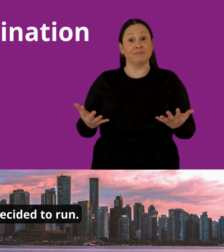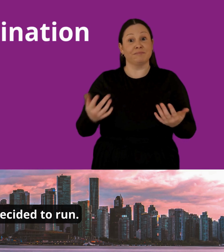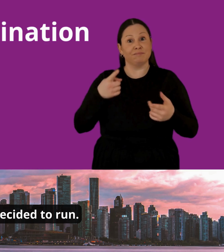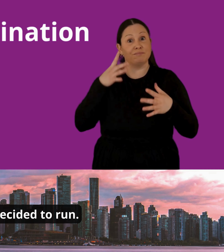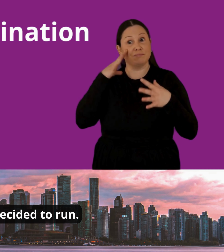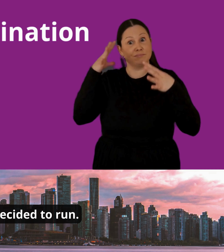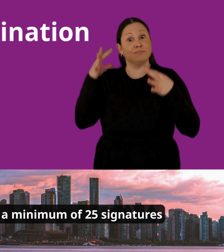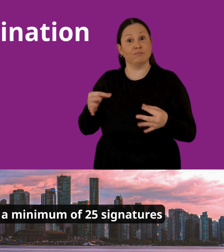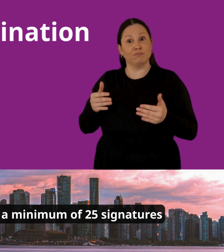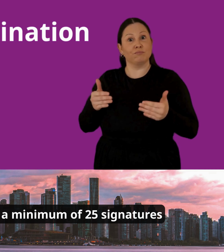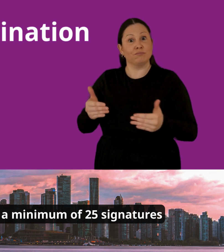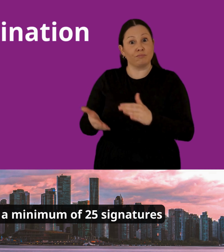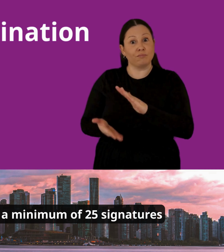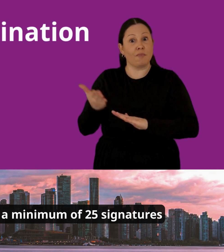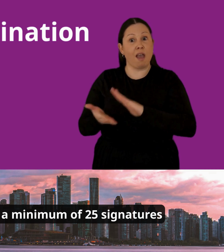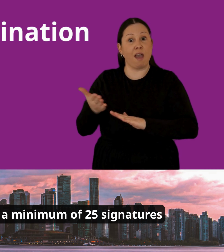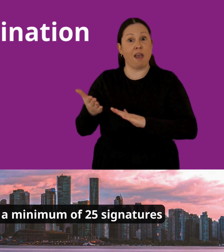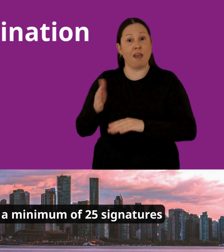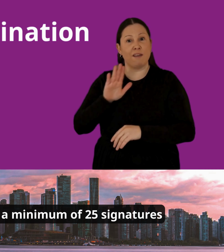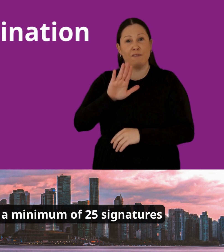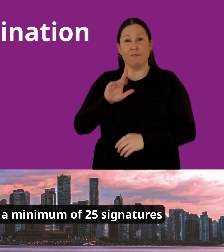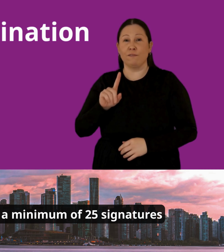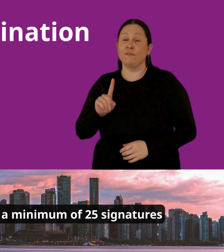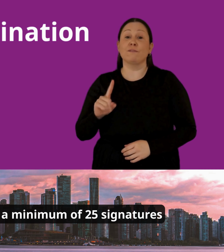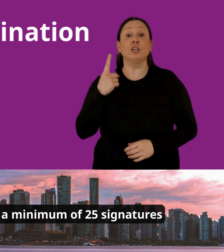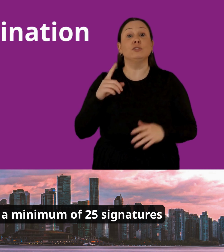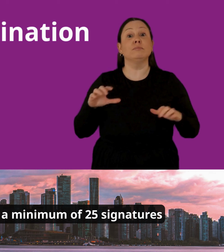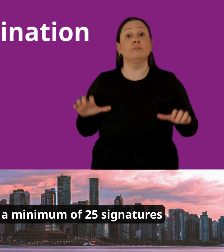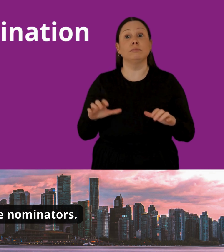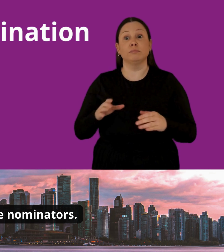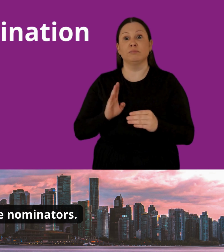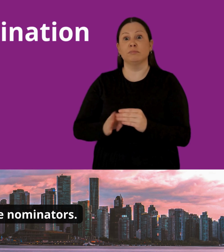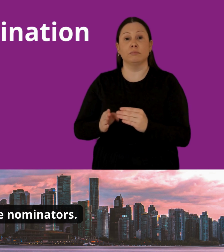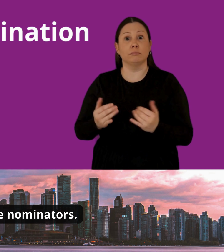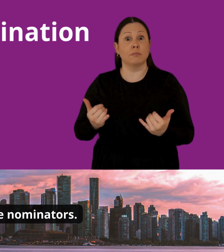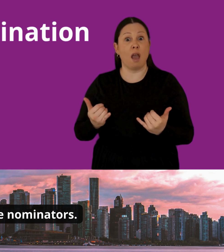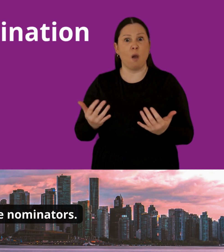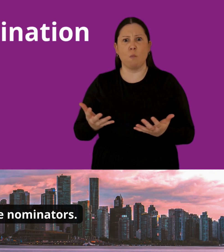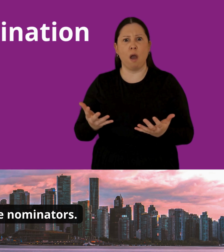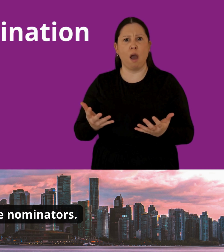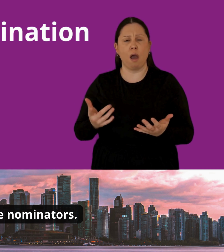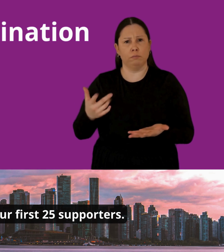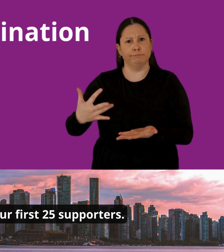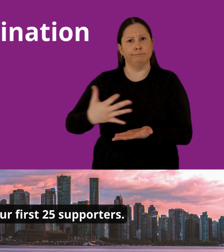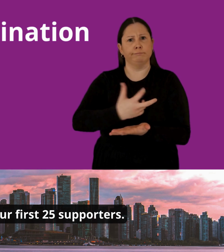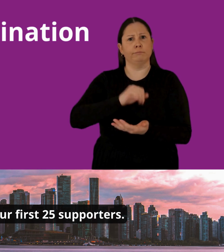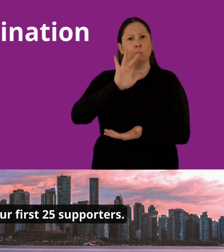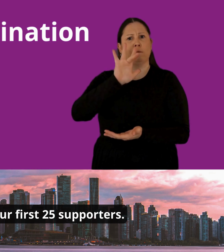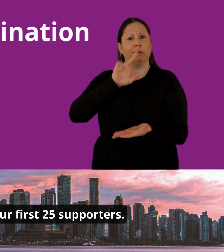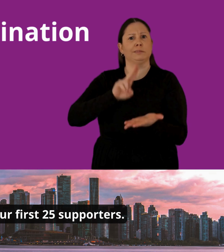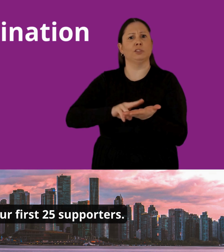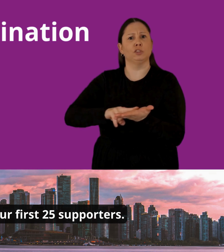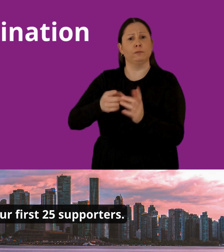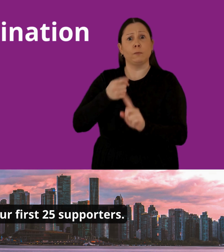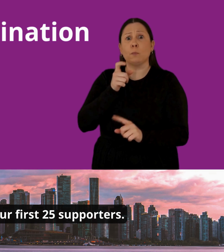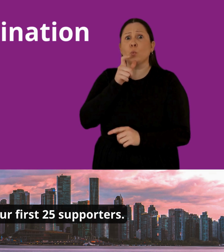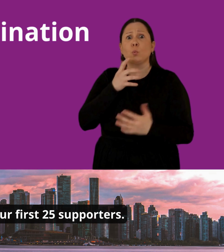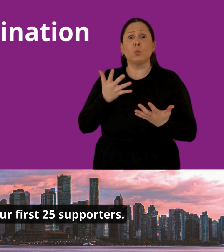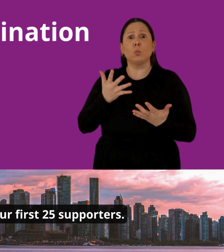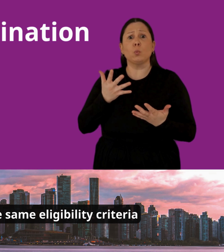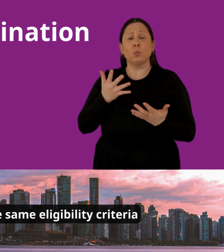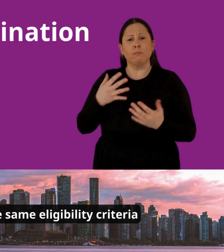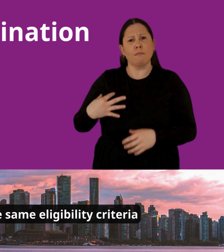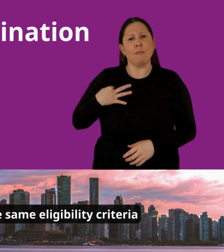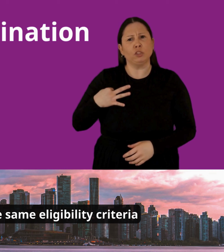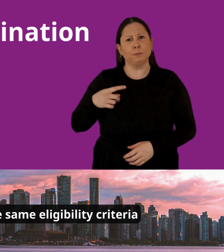So, you've decided to run. Your first task is to collect a minimum of 25 signatures from eligible nominators. Think of them as your first 25